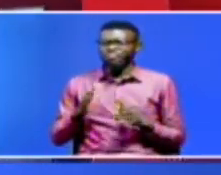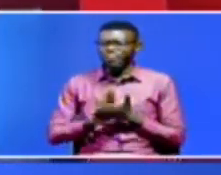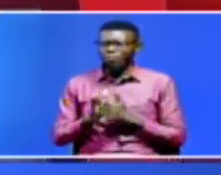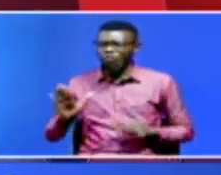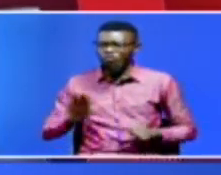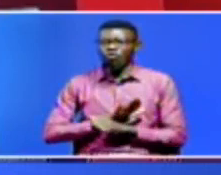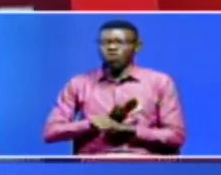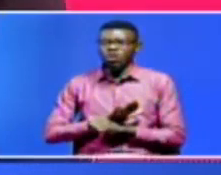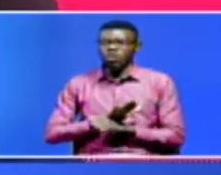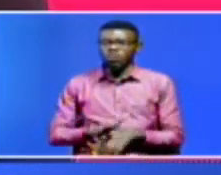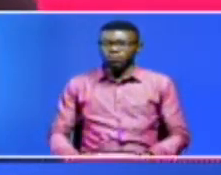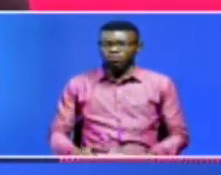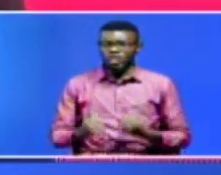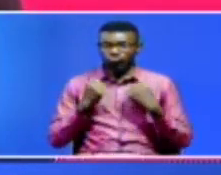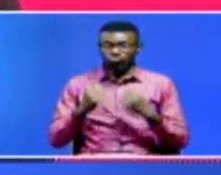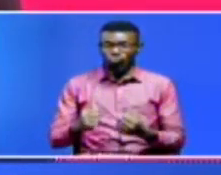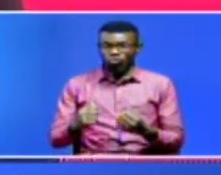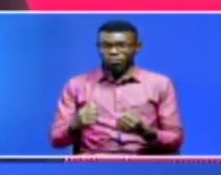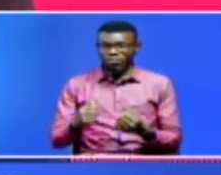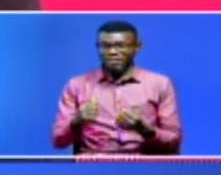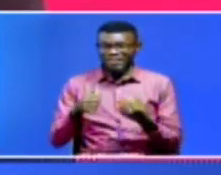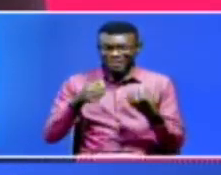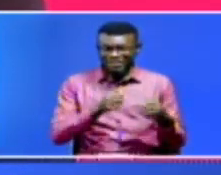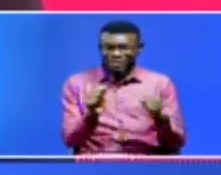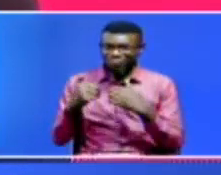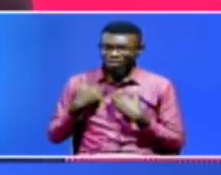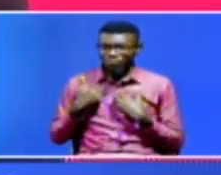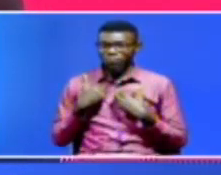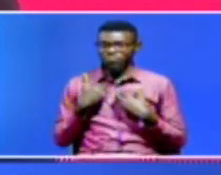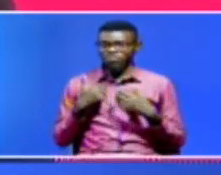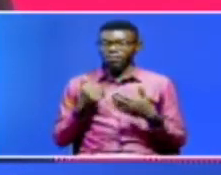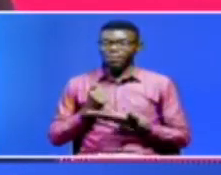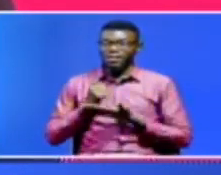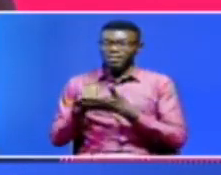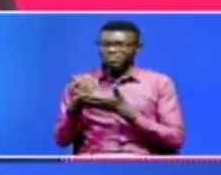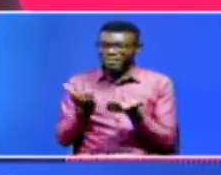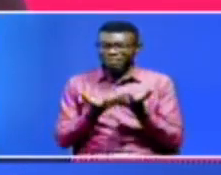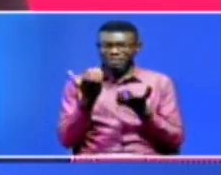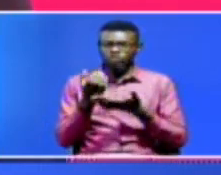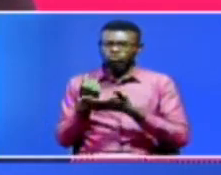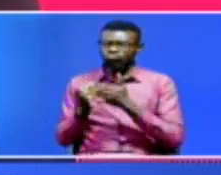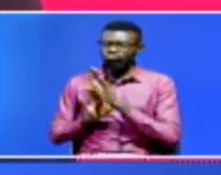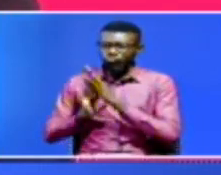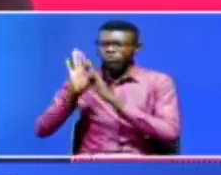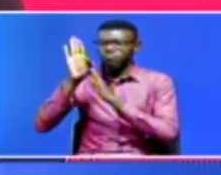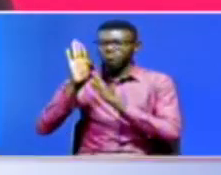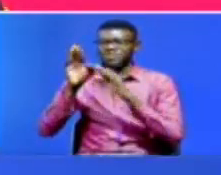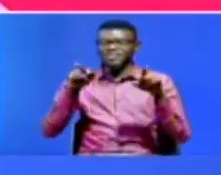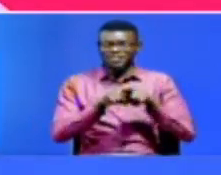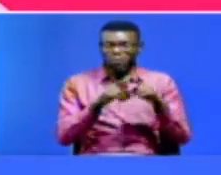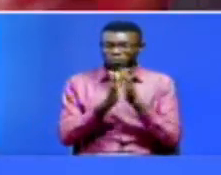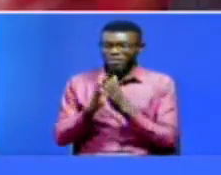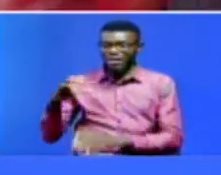firm. A solid strategy in place, which is designed to deliver growth of our business by growing with our